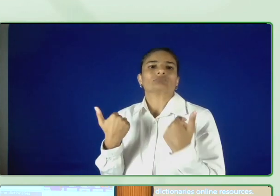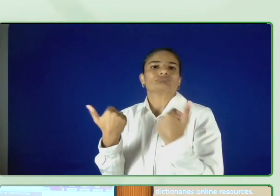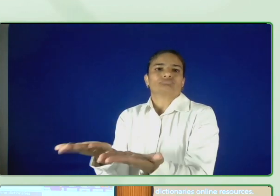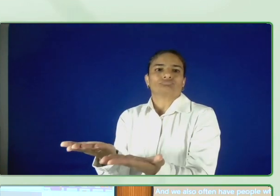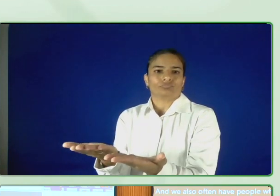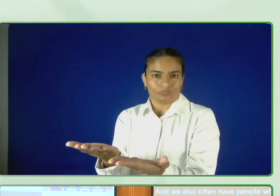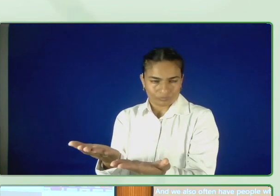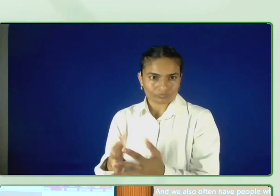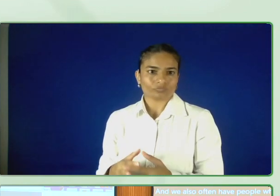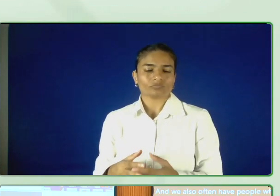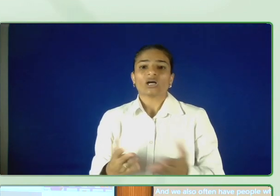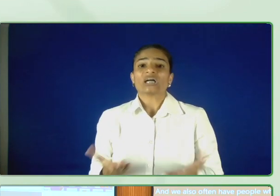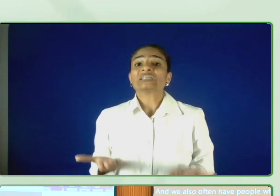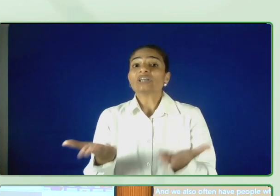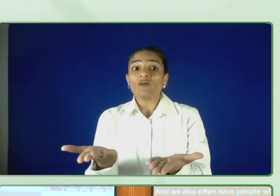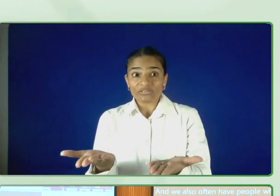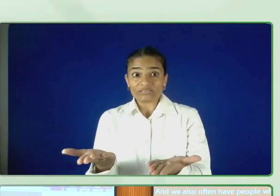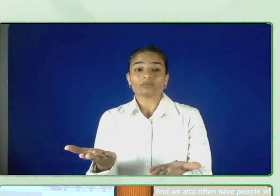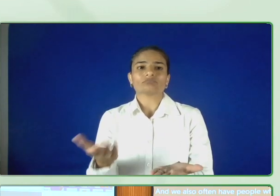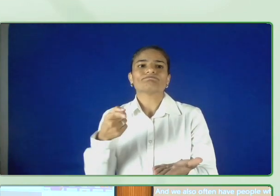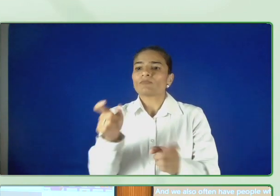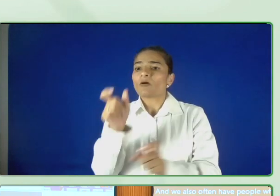services for refugees.